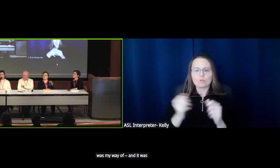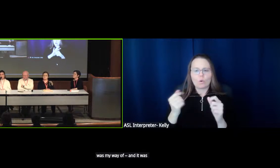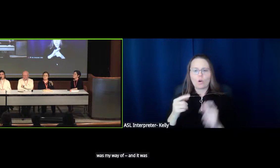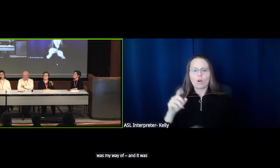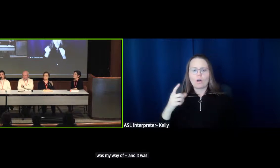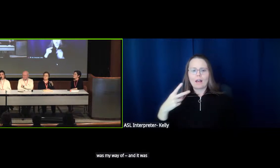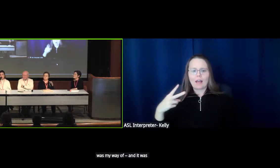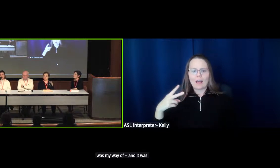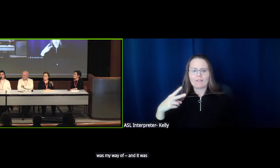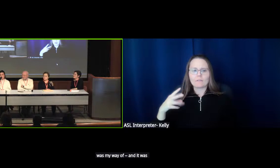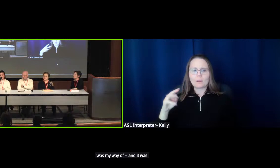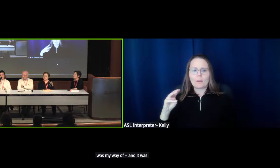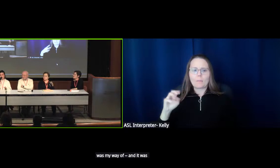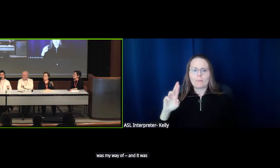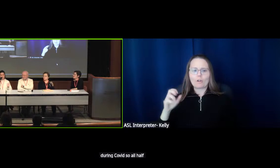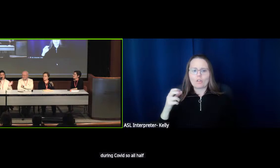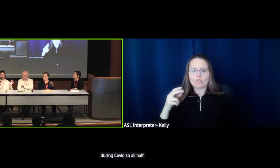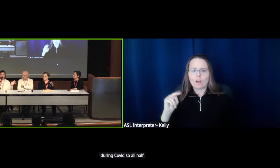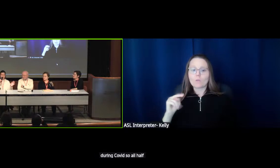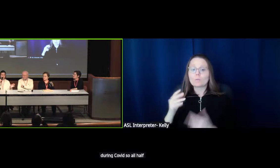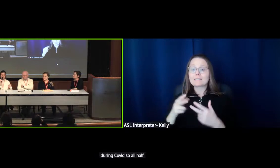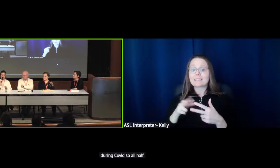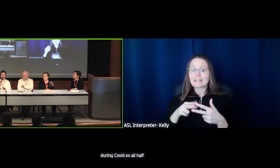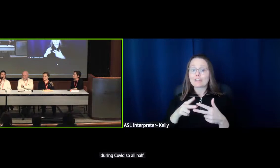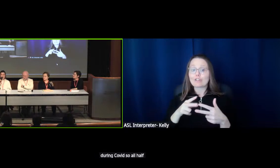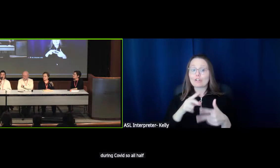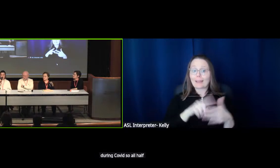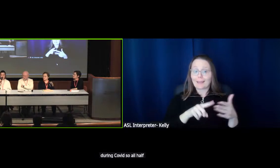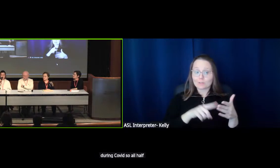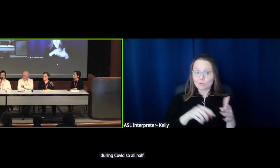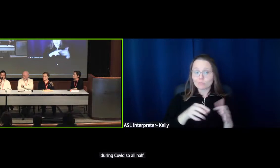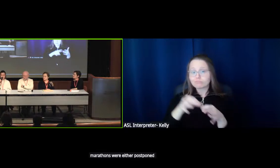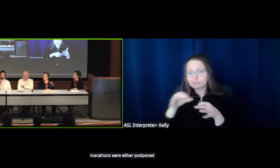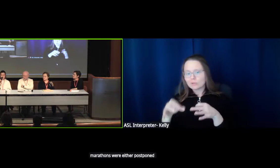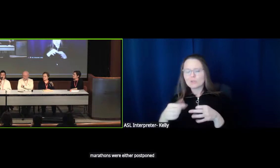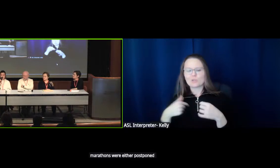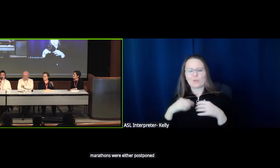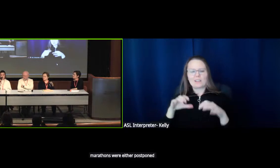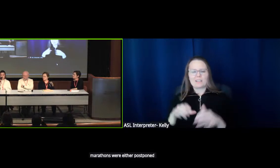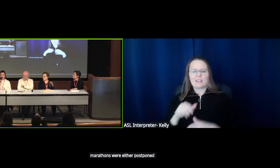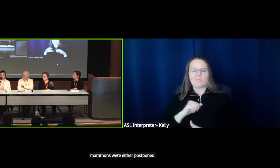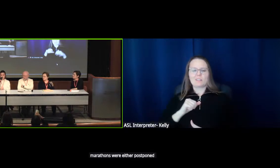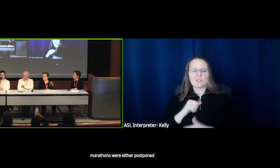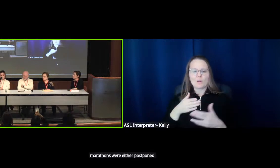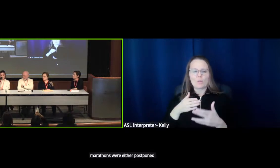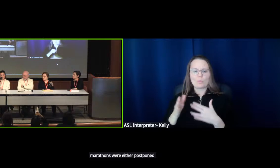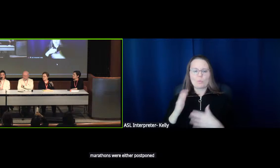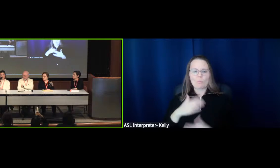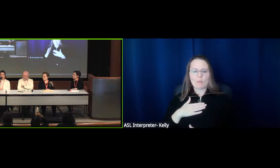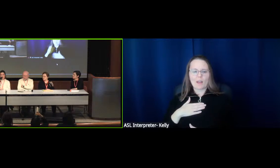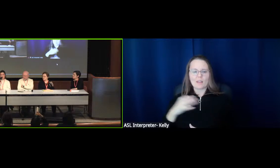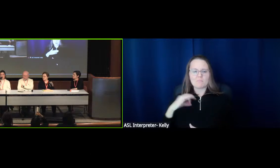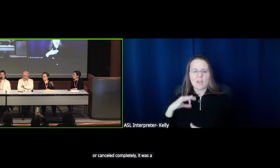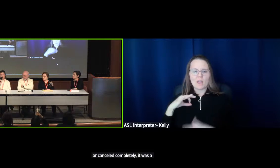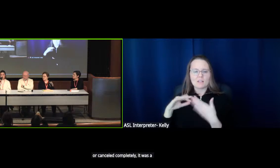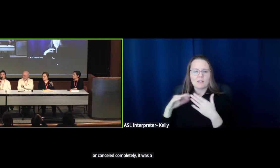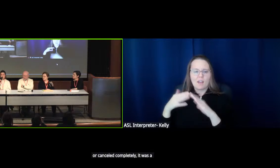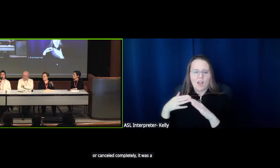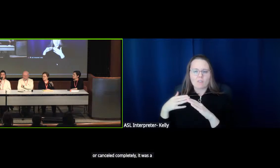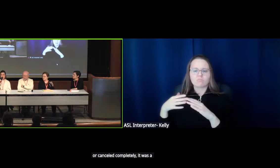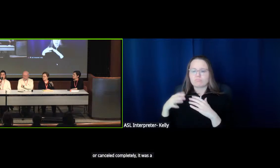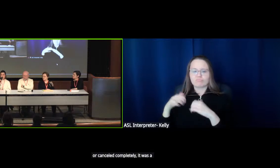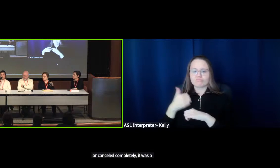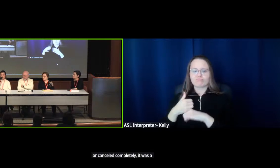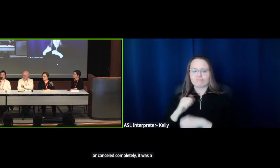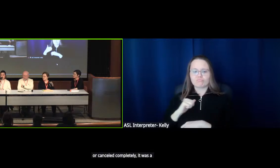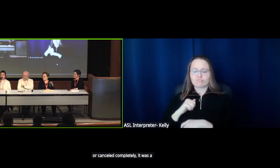either postponed or canceled completely. So it was like a DIY half marathon through my coastal town in Maine. And I did